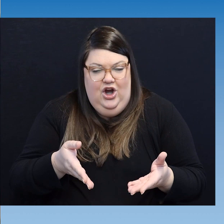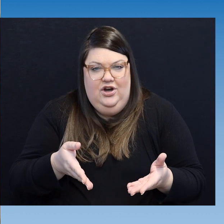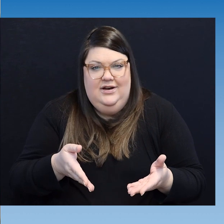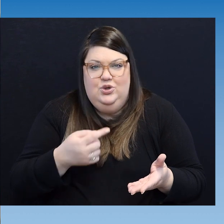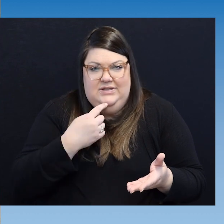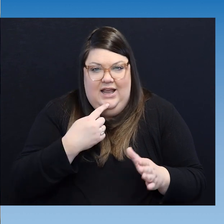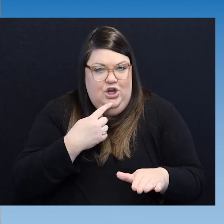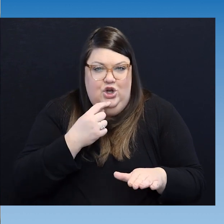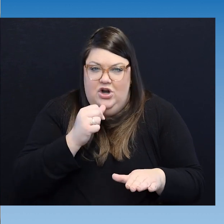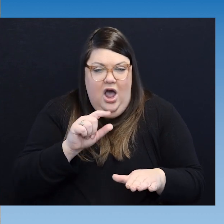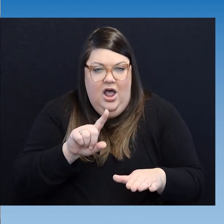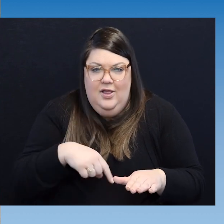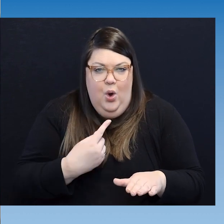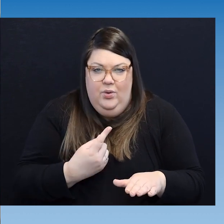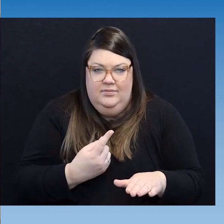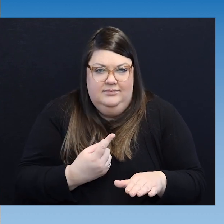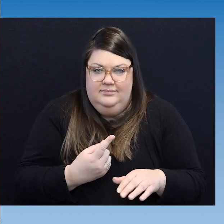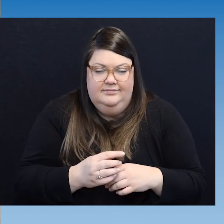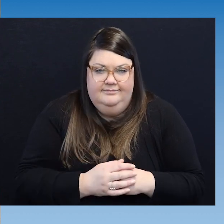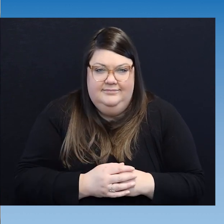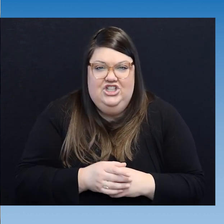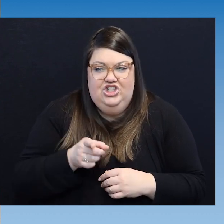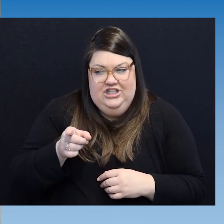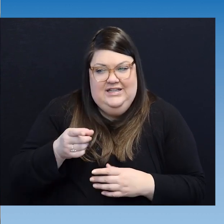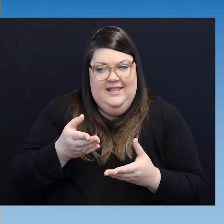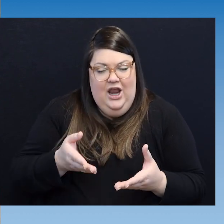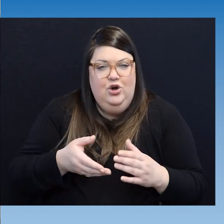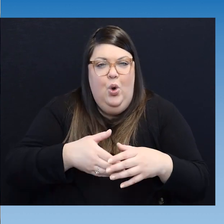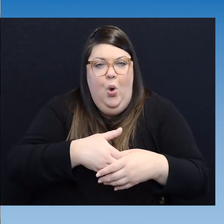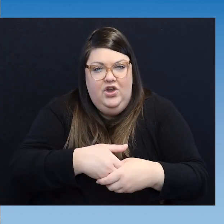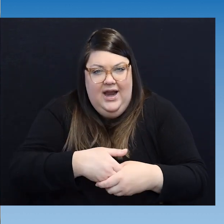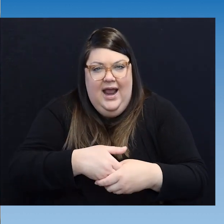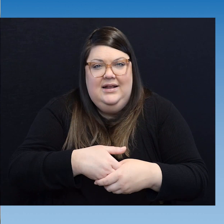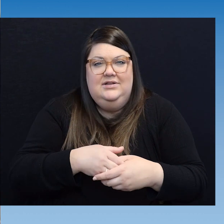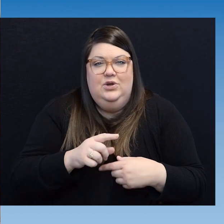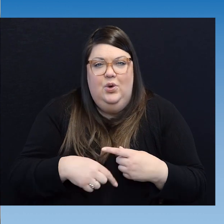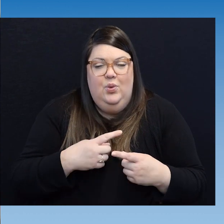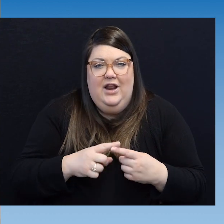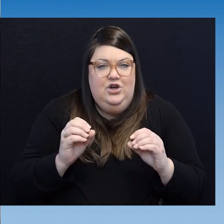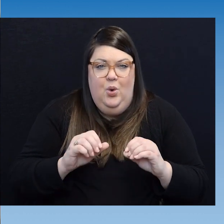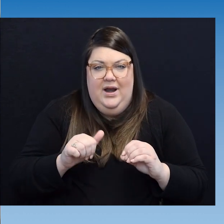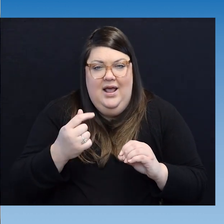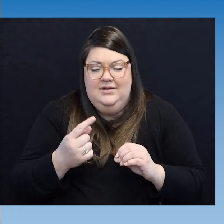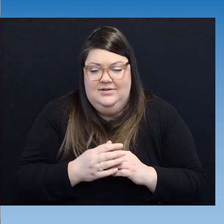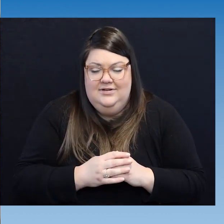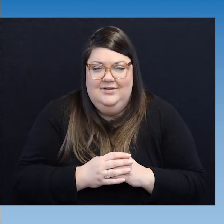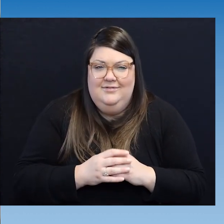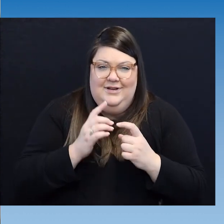She's there to say, you're not alone. Yeah. She's there to hold their hand when, you know, nobody else